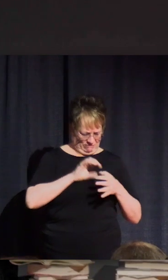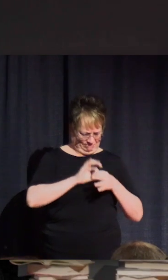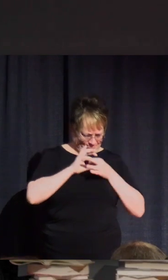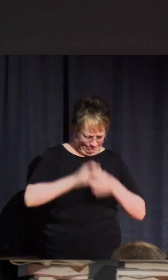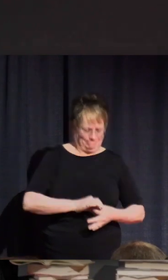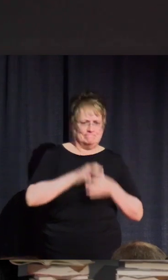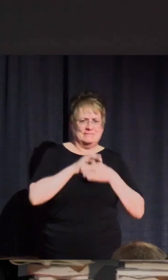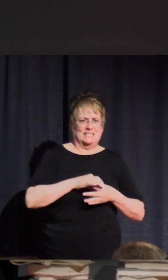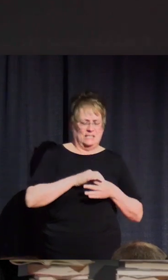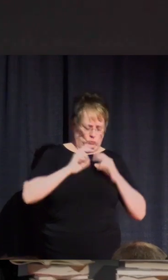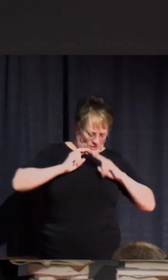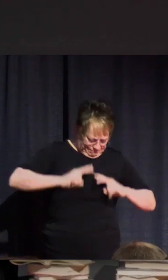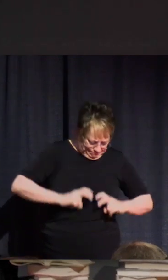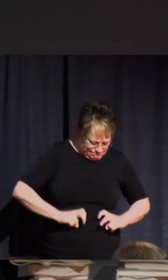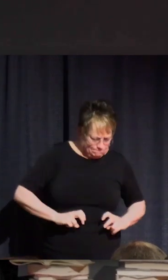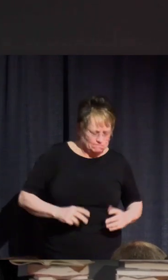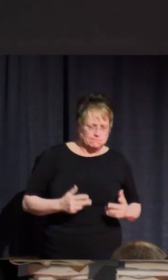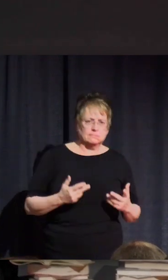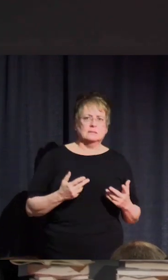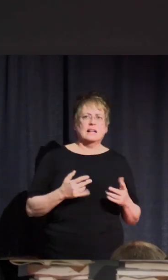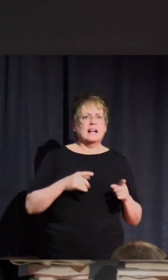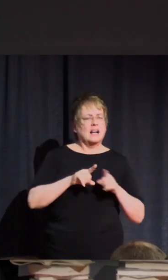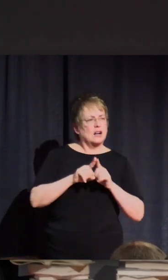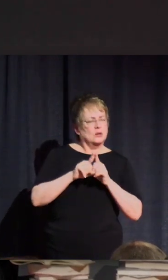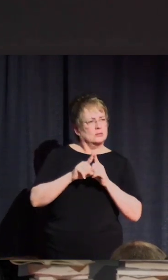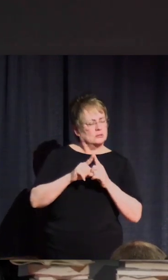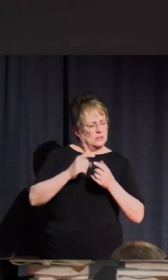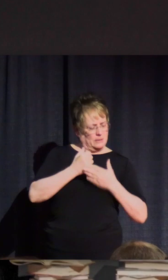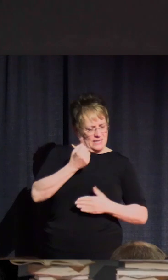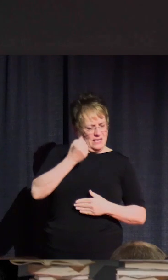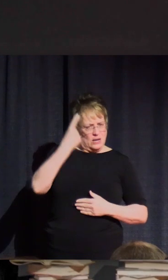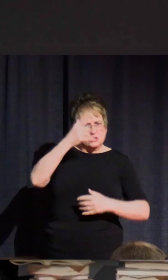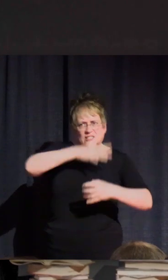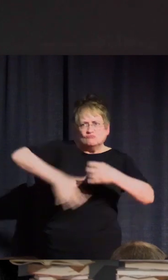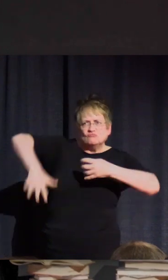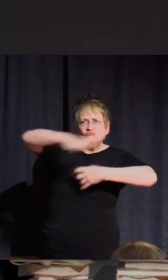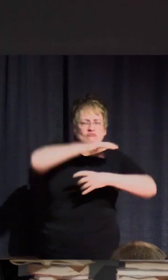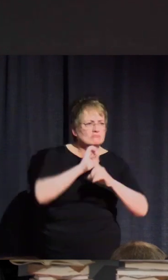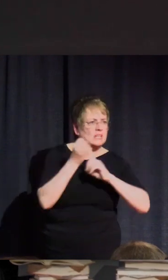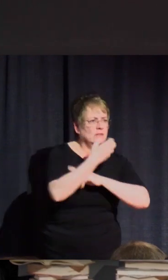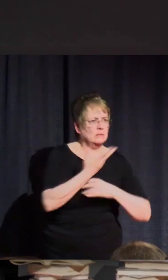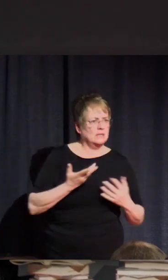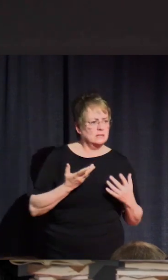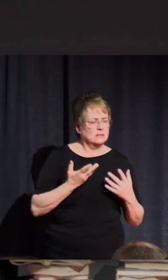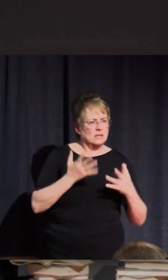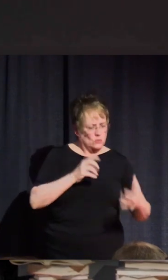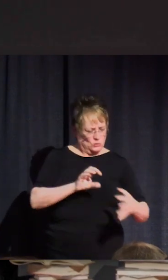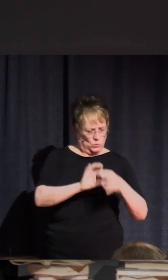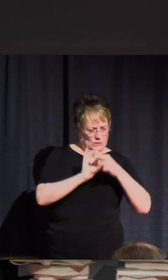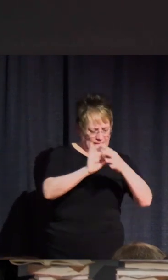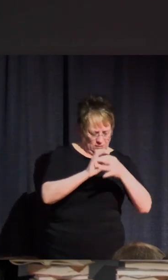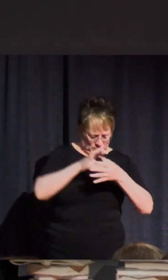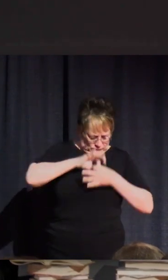strong introspection tools and also have a good, clear understanding of my external environment so I can connect with both.